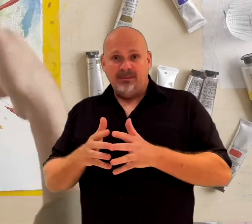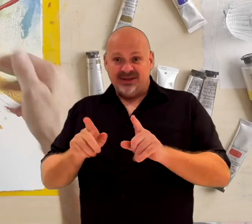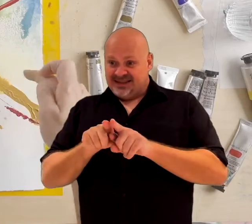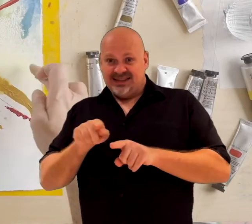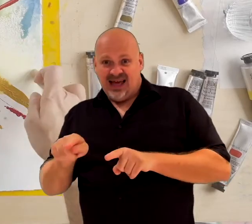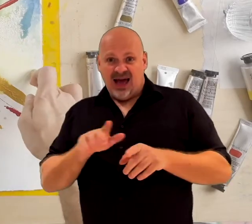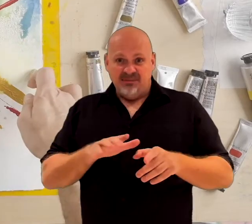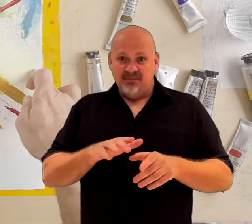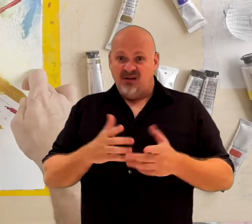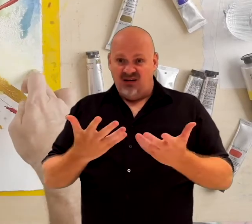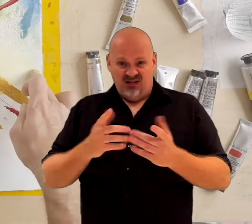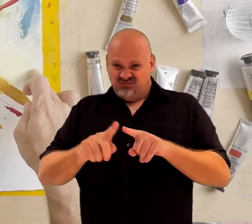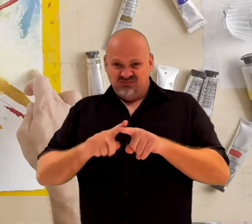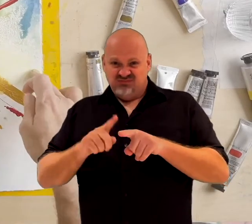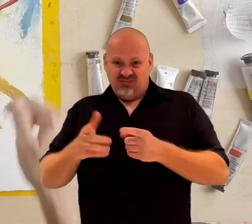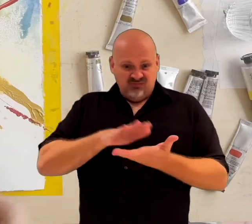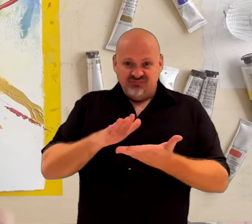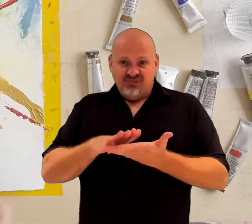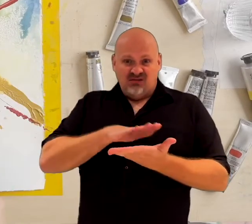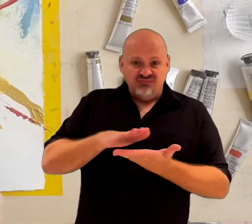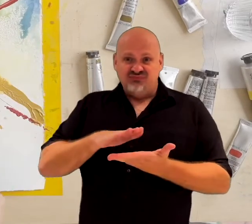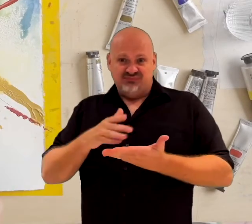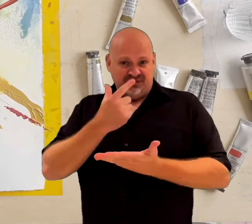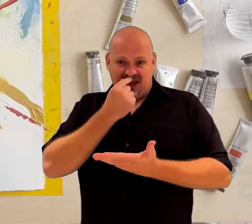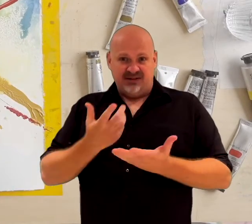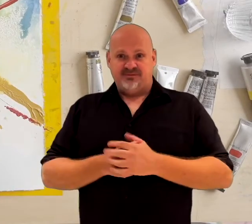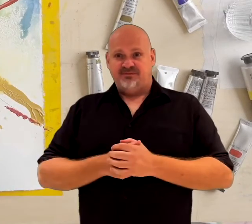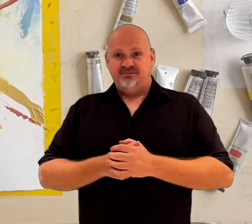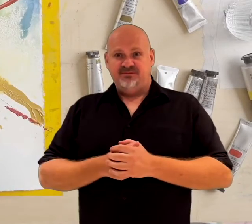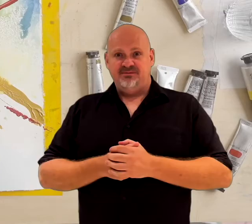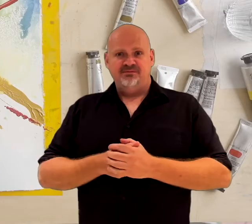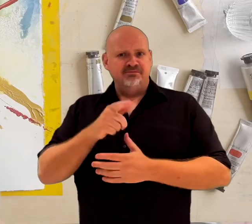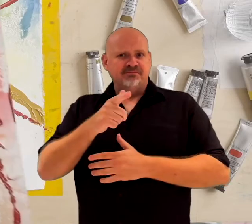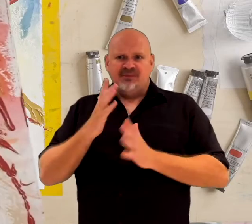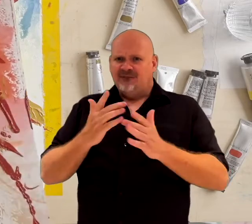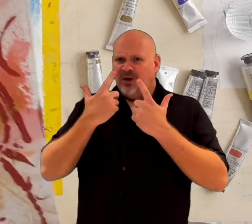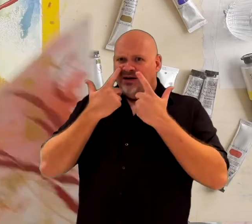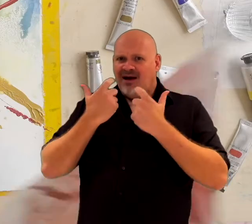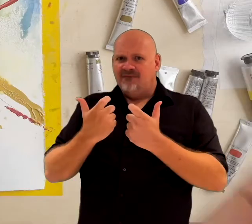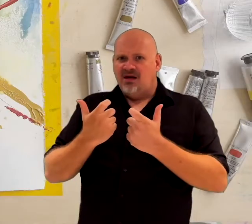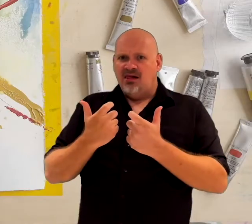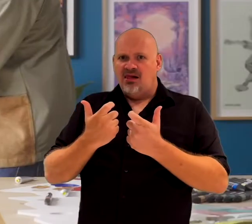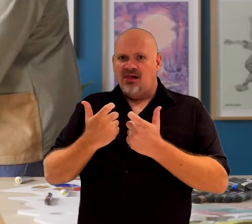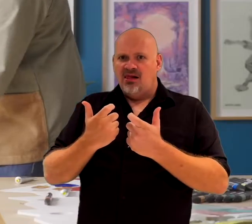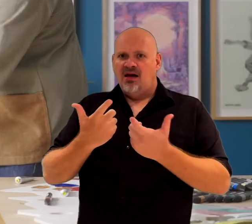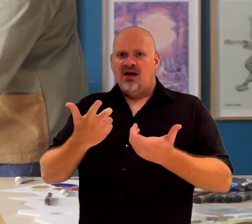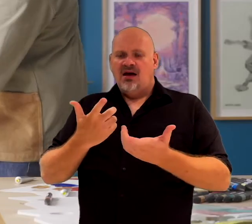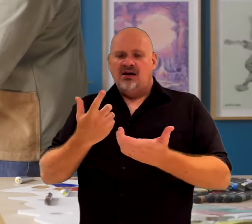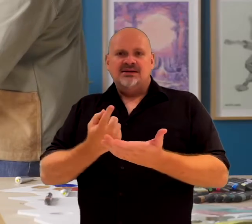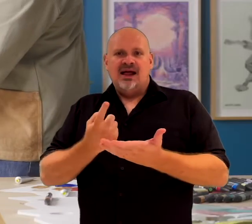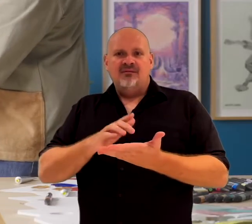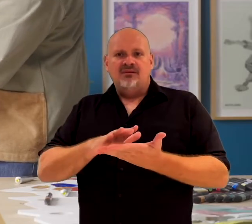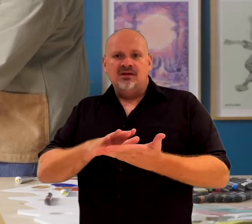same piece, you could get many. You see, sometimes you have to be careful and just let it sort of slide out like that.